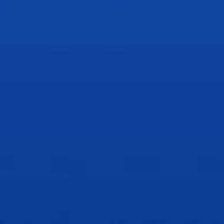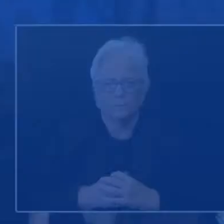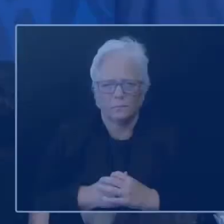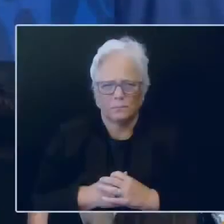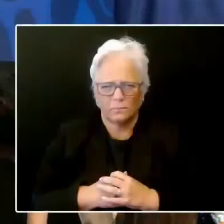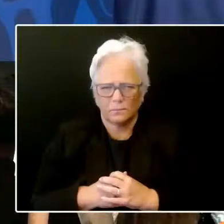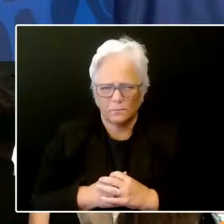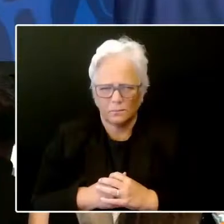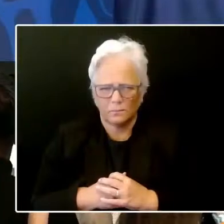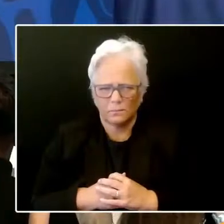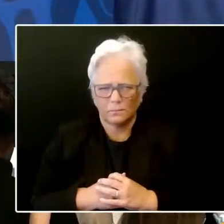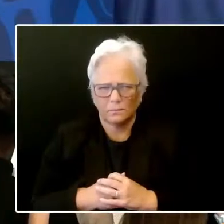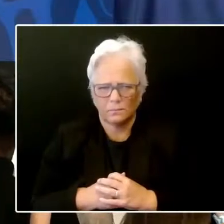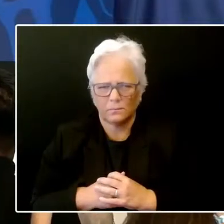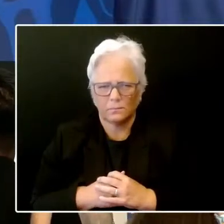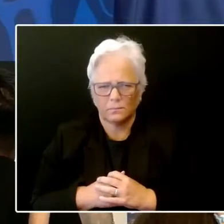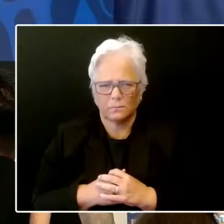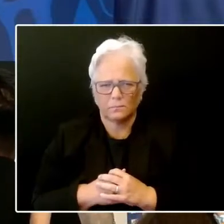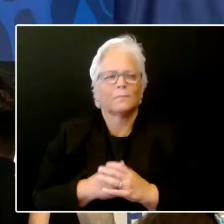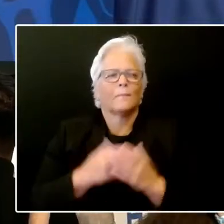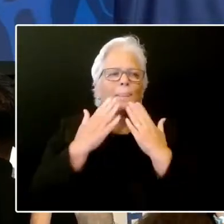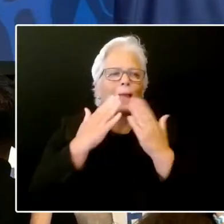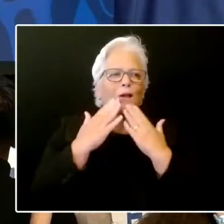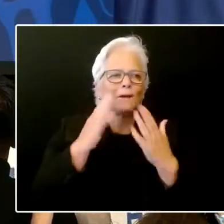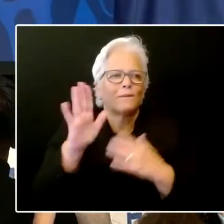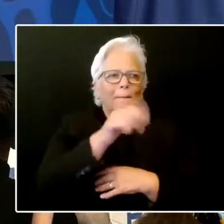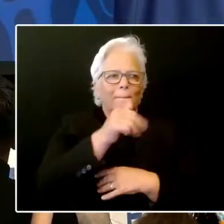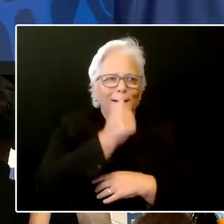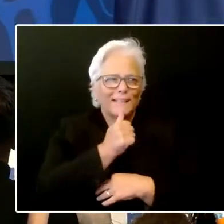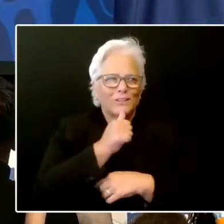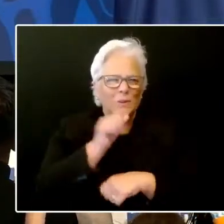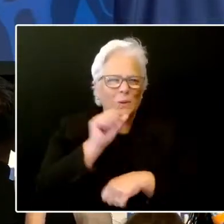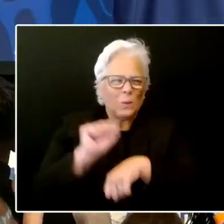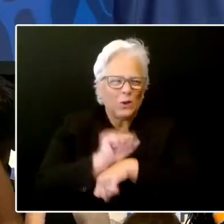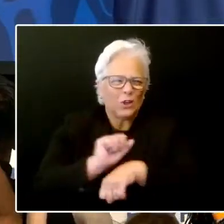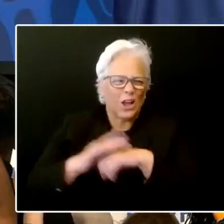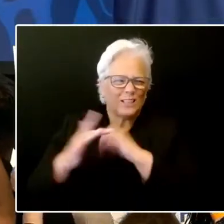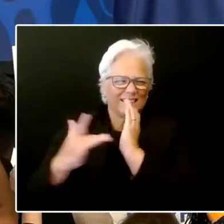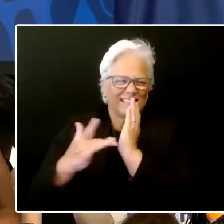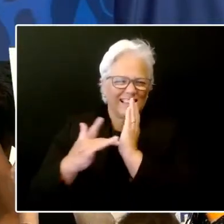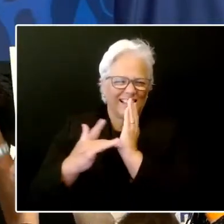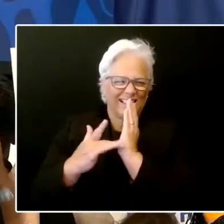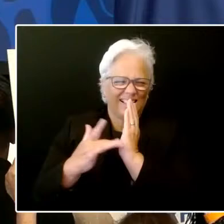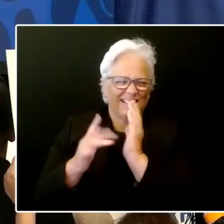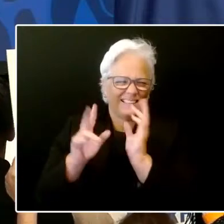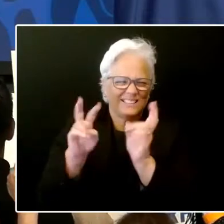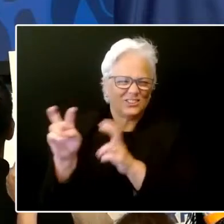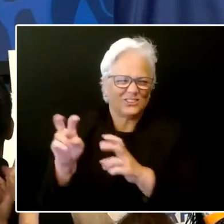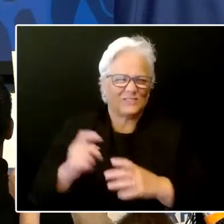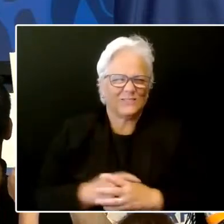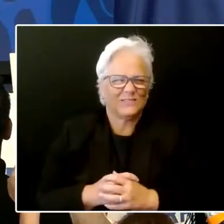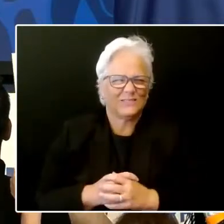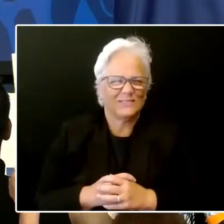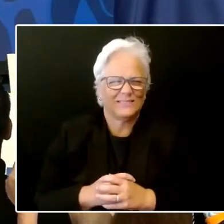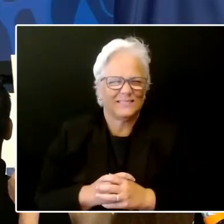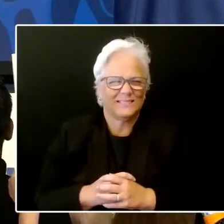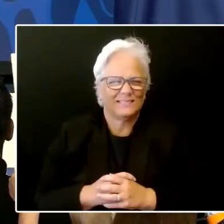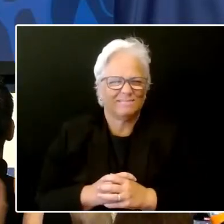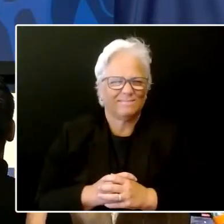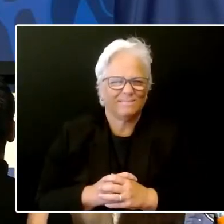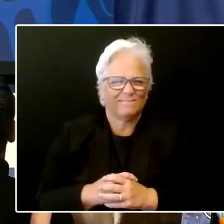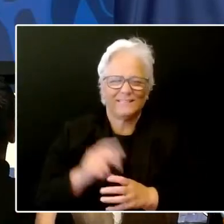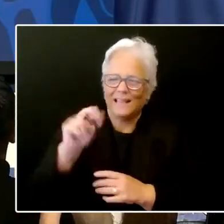So today I ask, Nevada, are you ready to make your voices heard? Do we believe